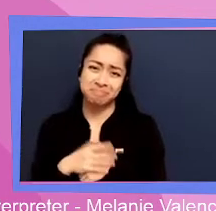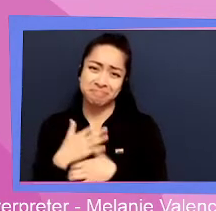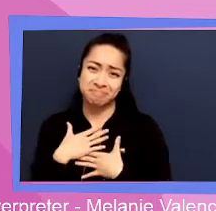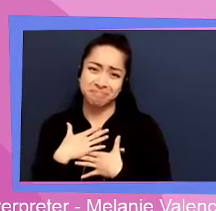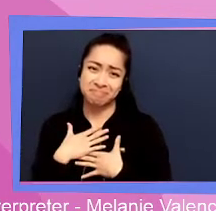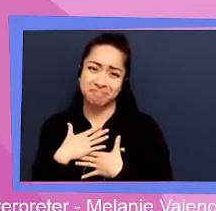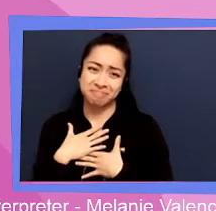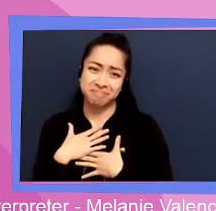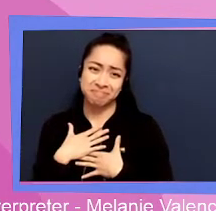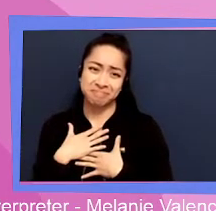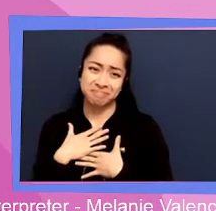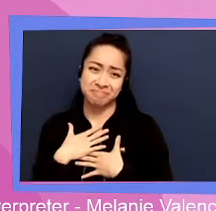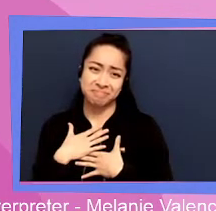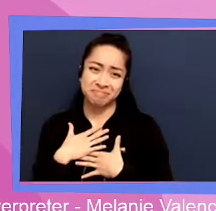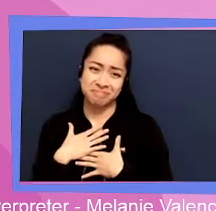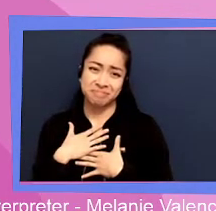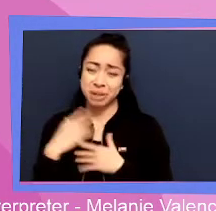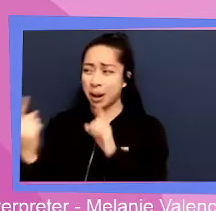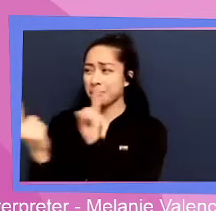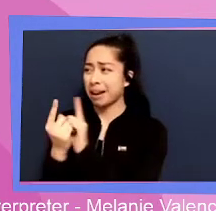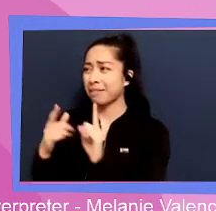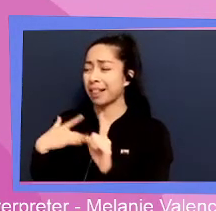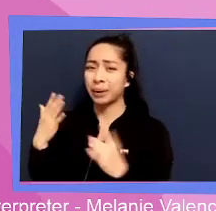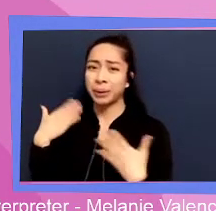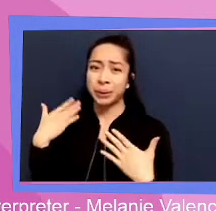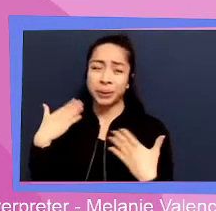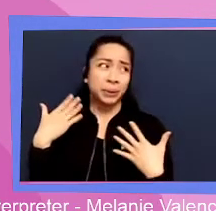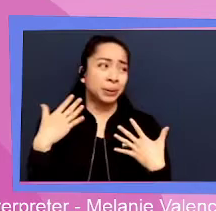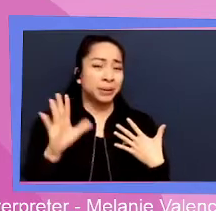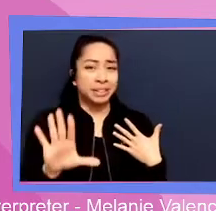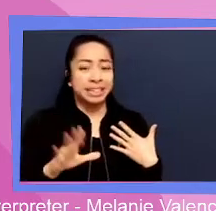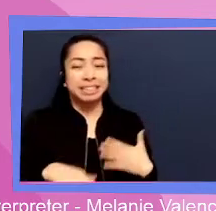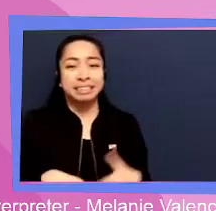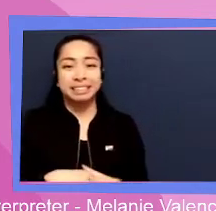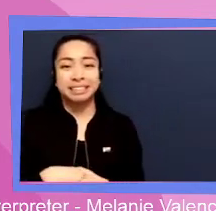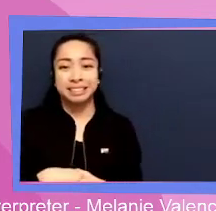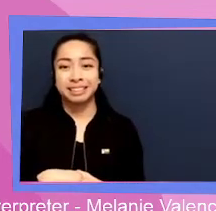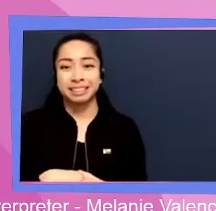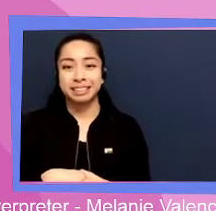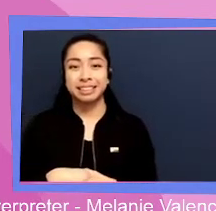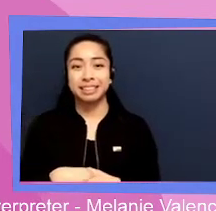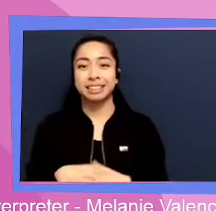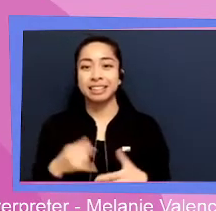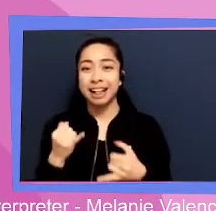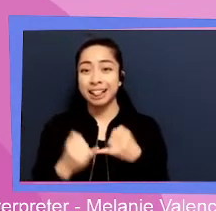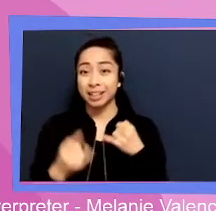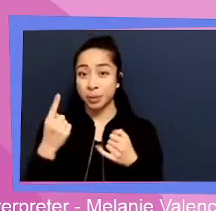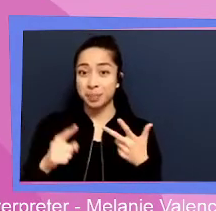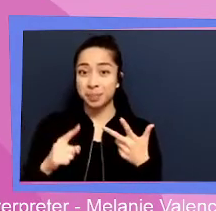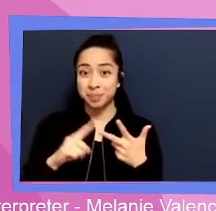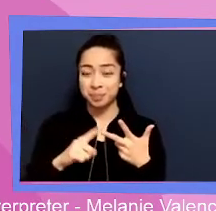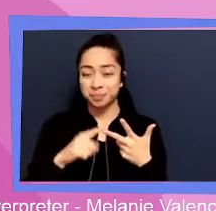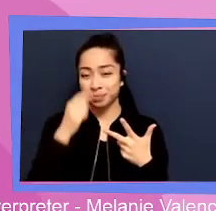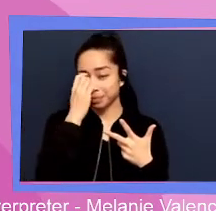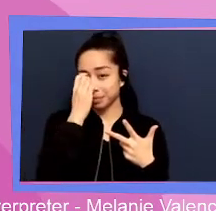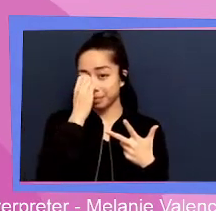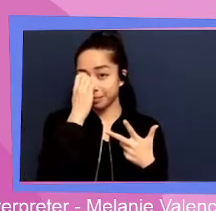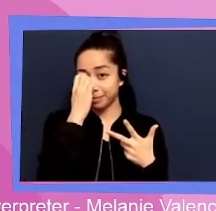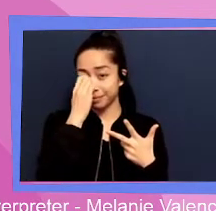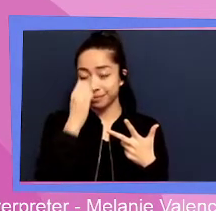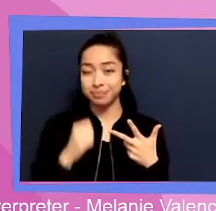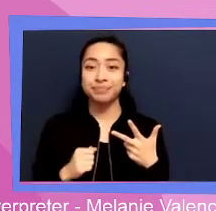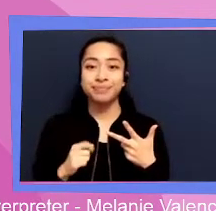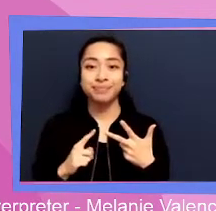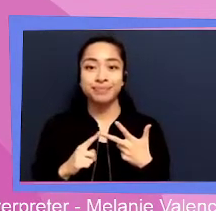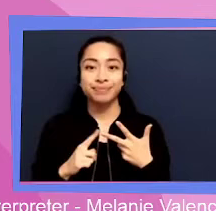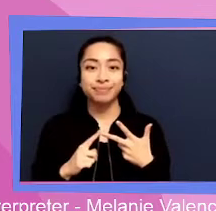Boy, I was like, oh my gosh. And finally, last but not least, is